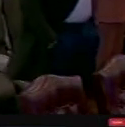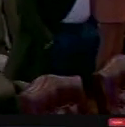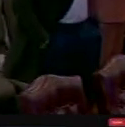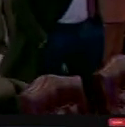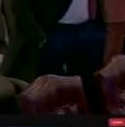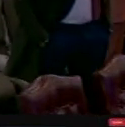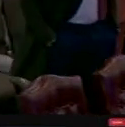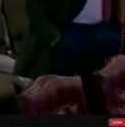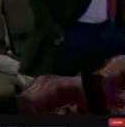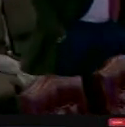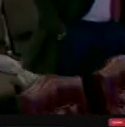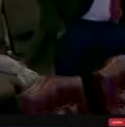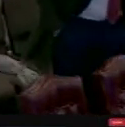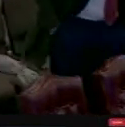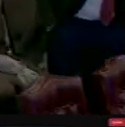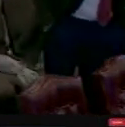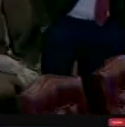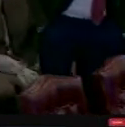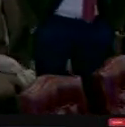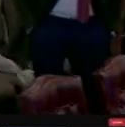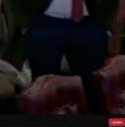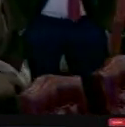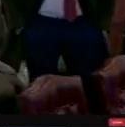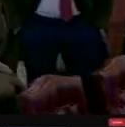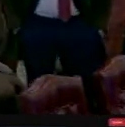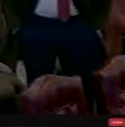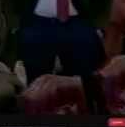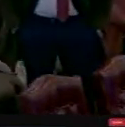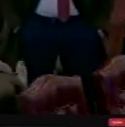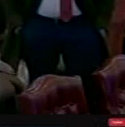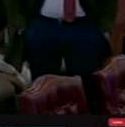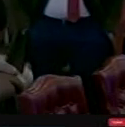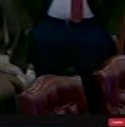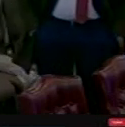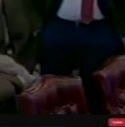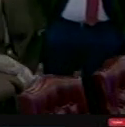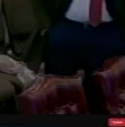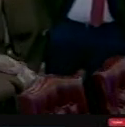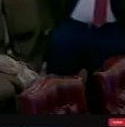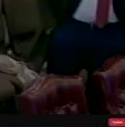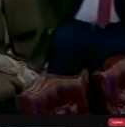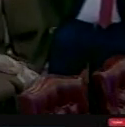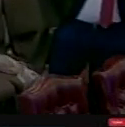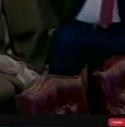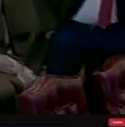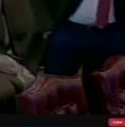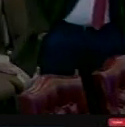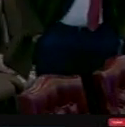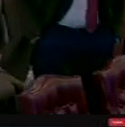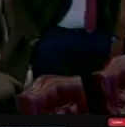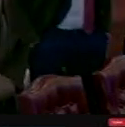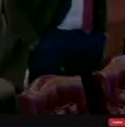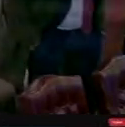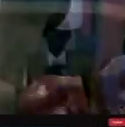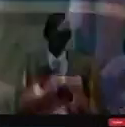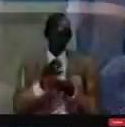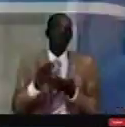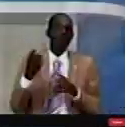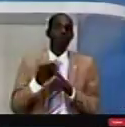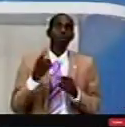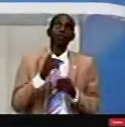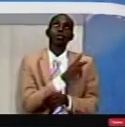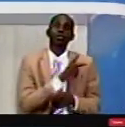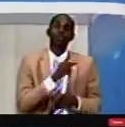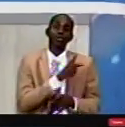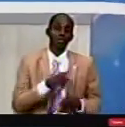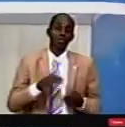I'm practically keeping for myself and keep been away from The Lord of glory Lord remind me and I bring everything